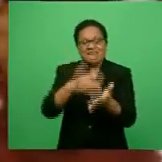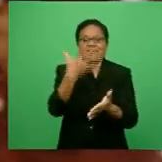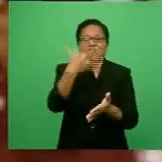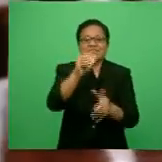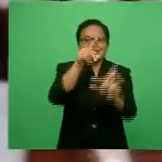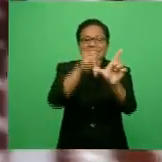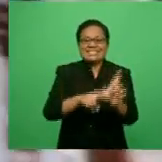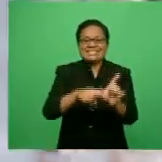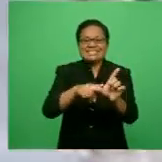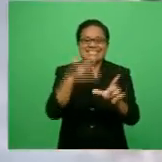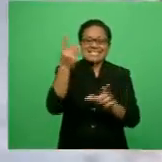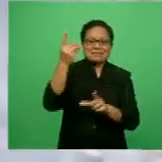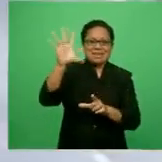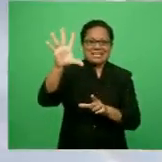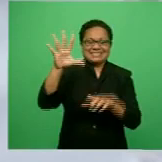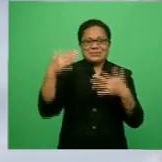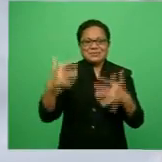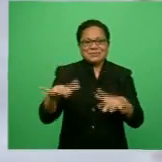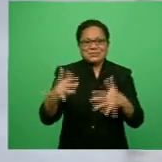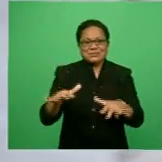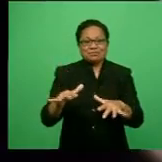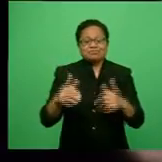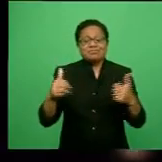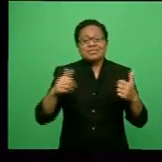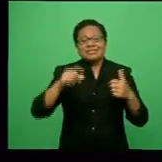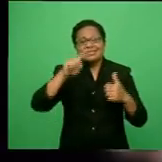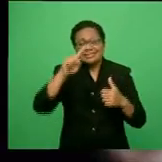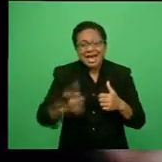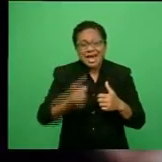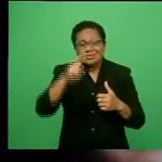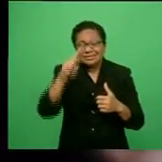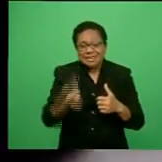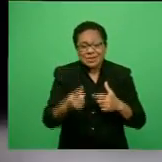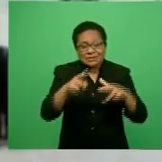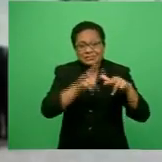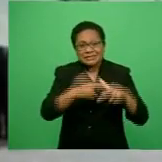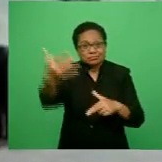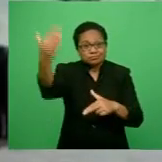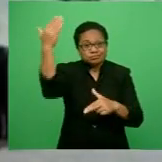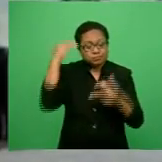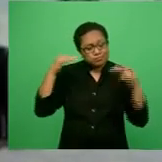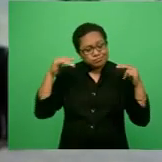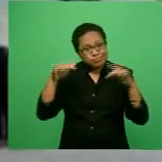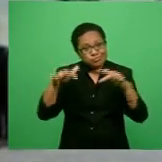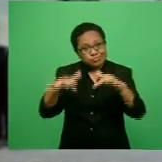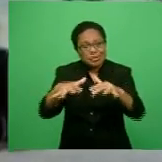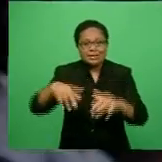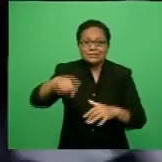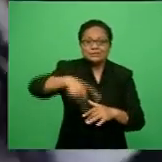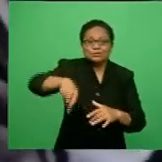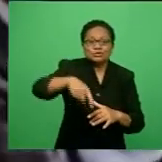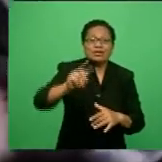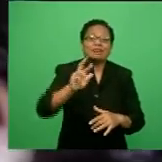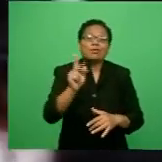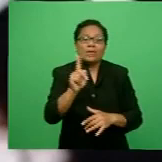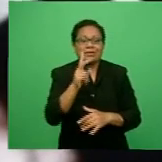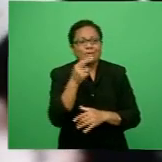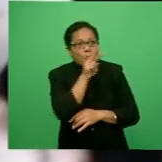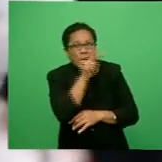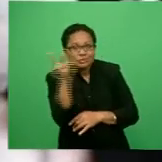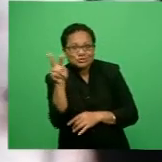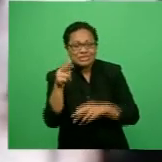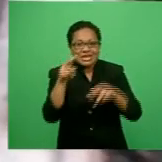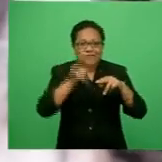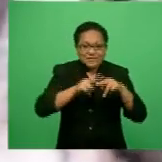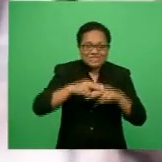Well, thousands of Fijians from right across Fiji flocked to SUVA to witness or be part of the parade traditional ceremony occasion and to